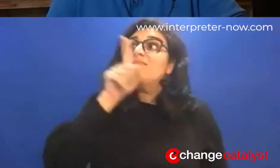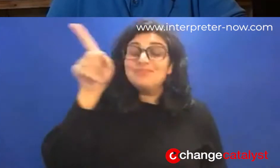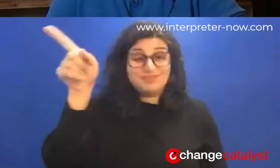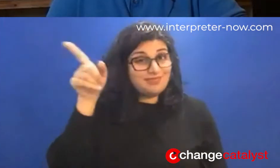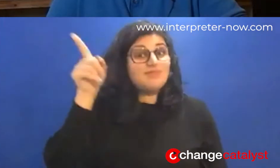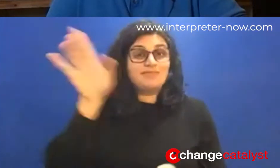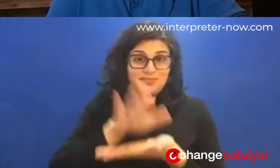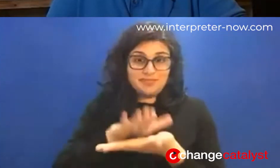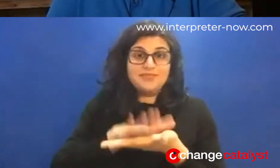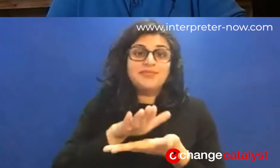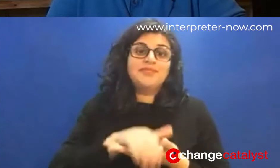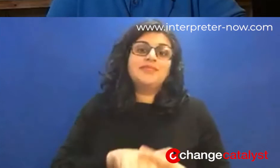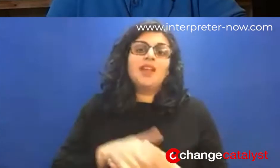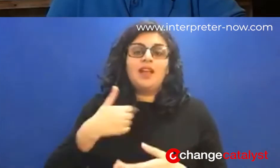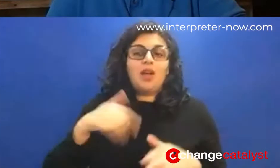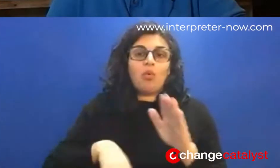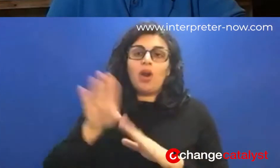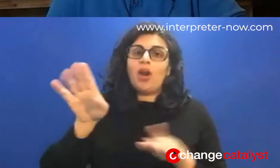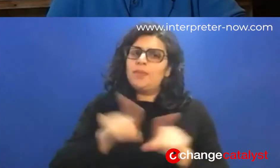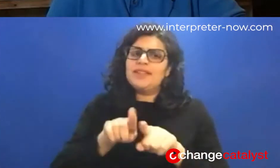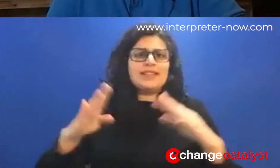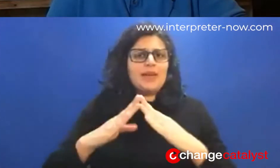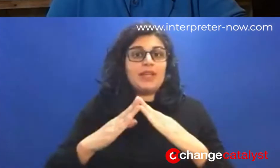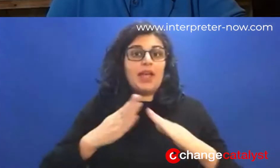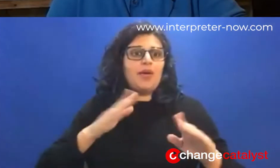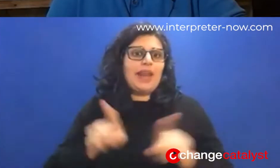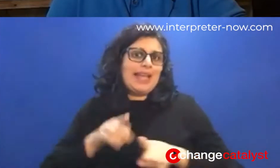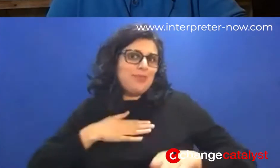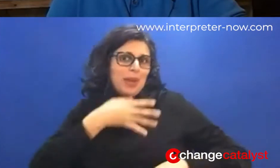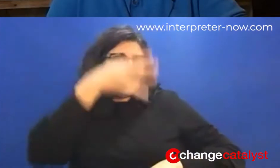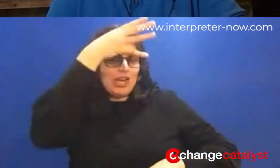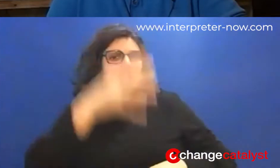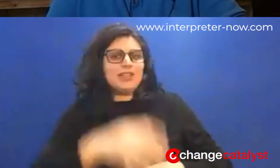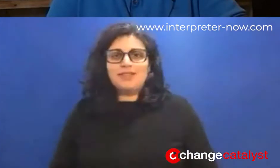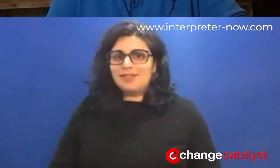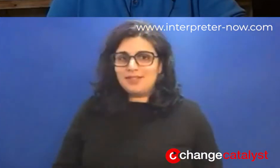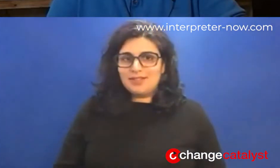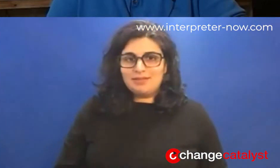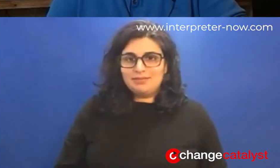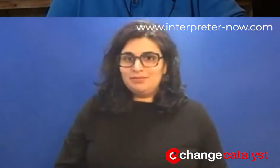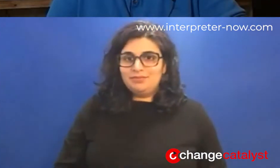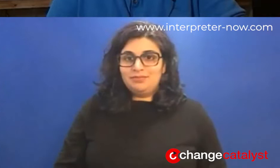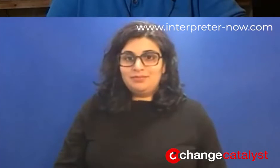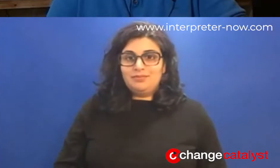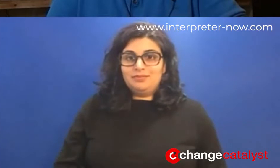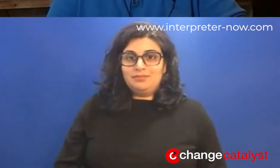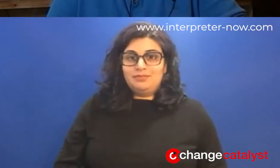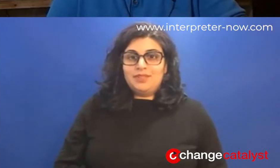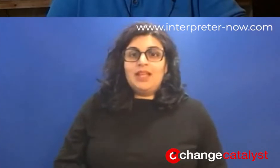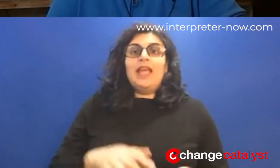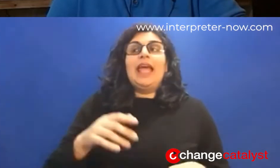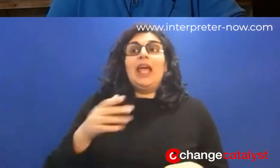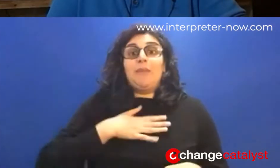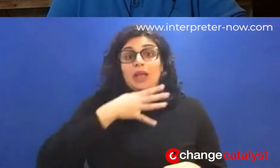I grew up in the same town that my parents grew up in, and my parents had me in high school.